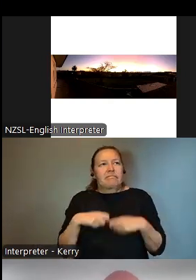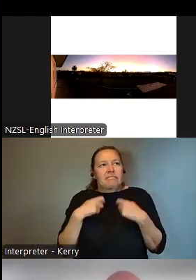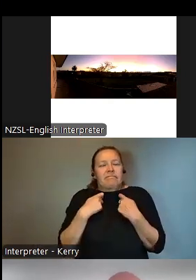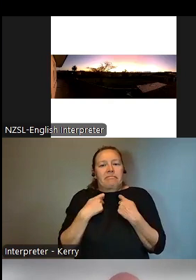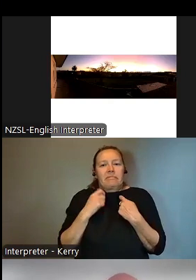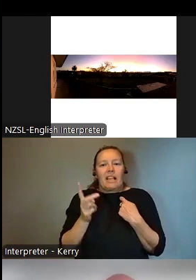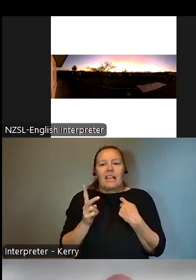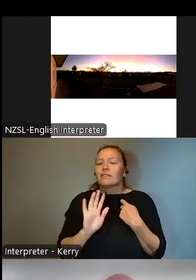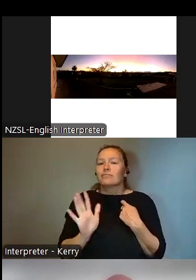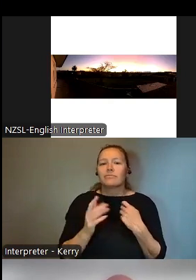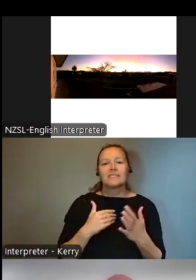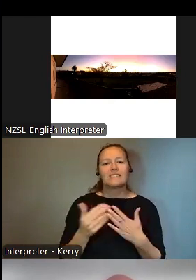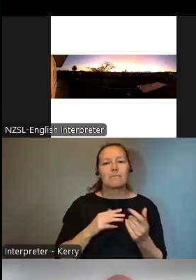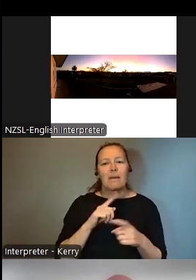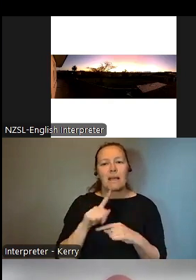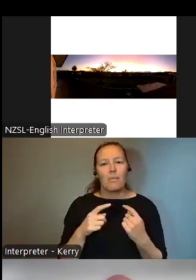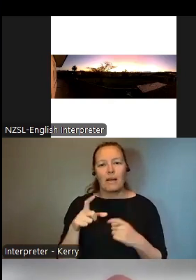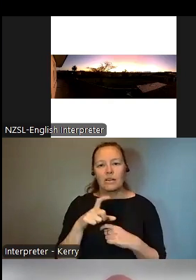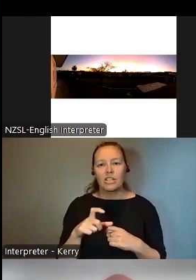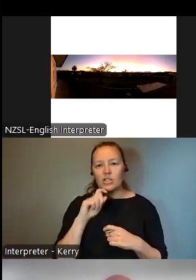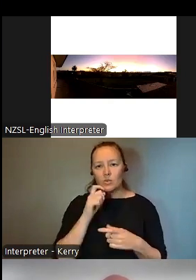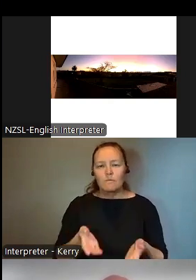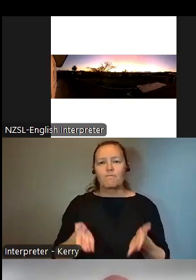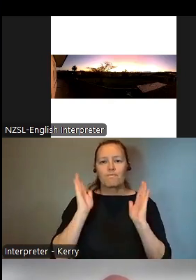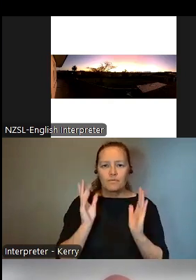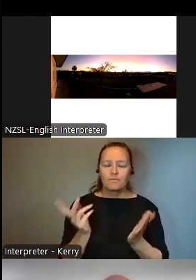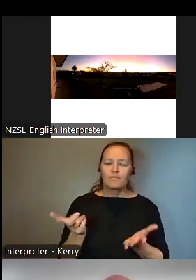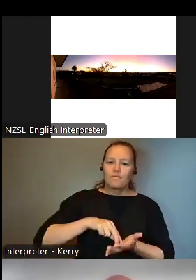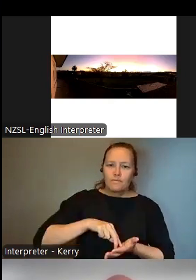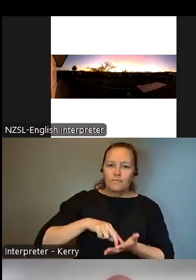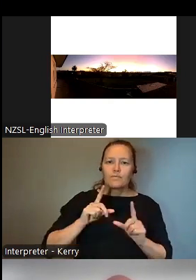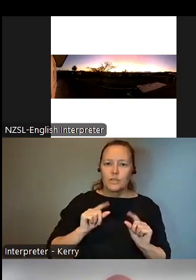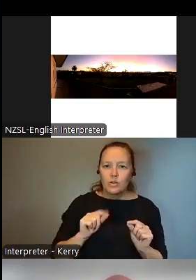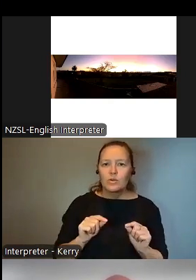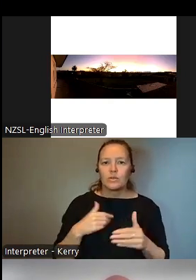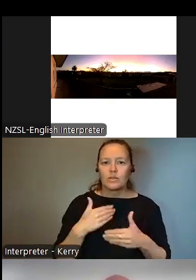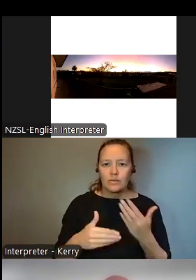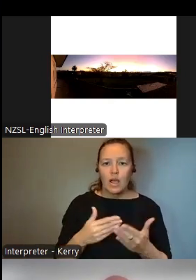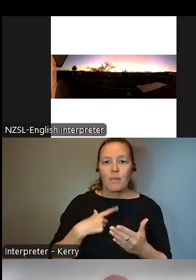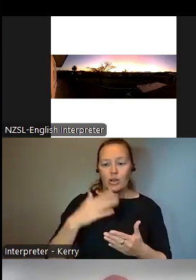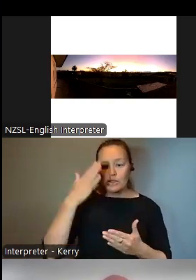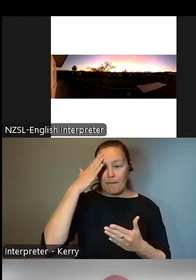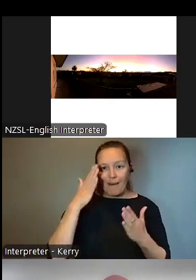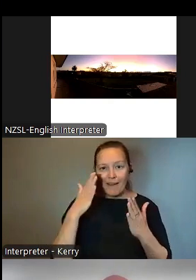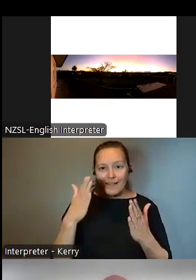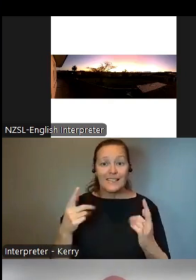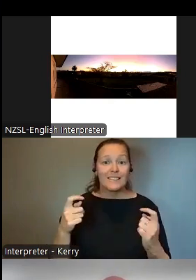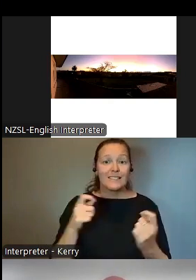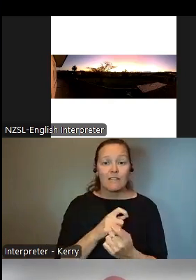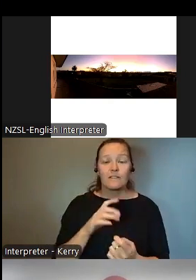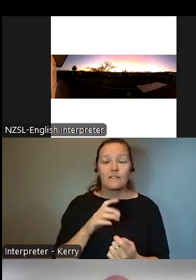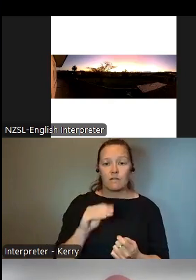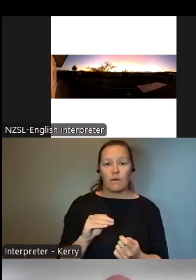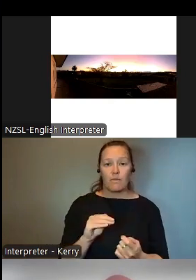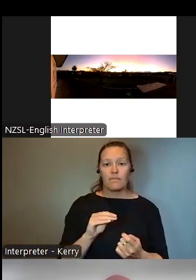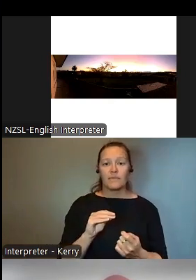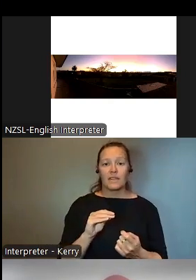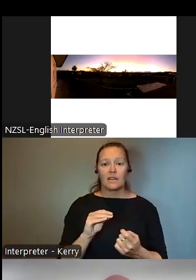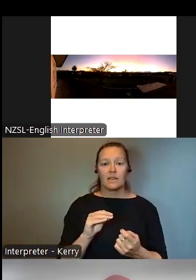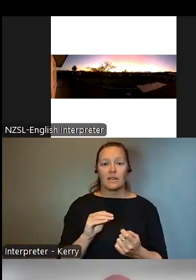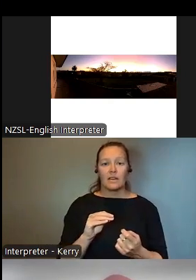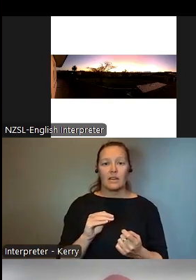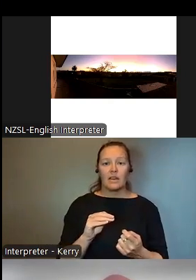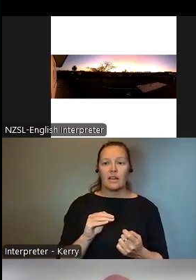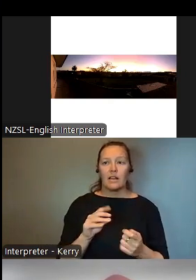say, regardless of the conditions, let's do it. Because the shift in mindset from saying we're at the whim